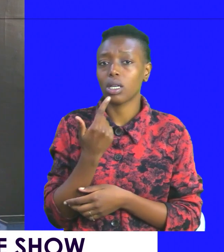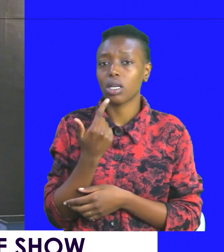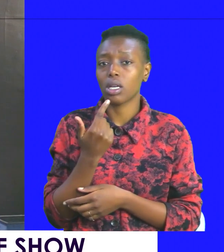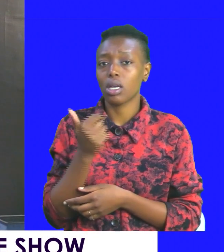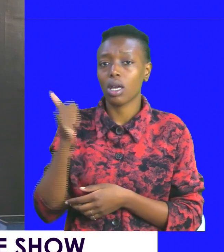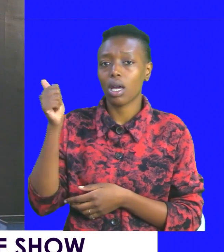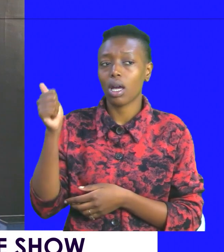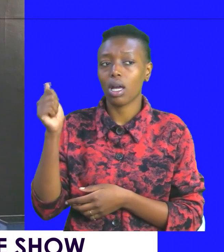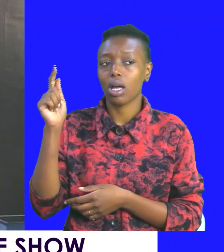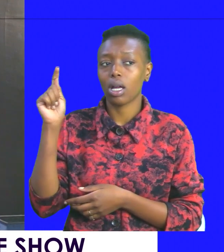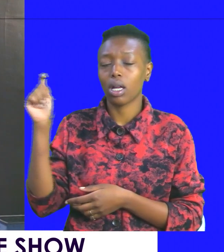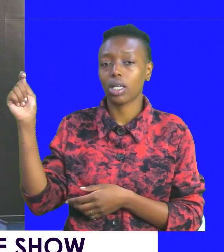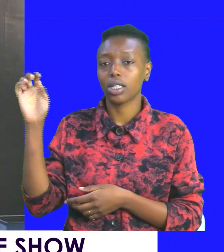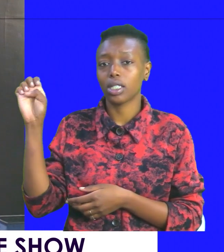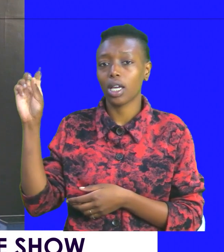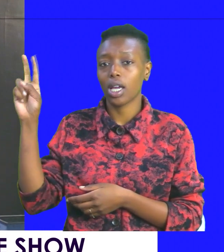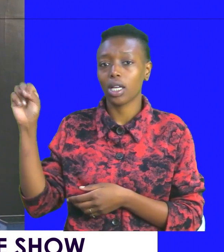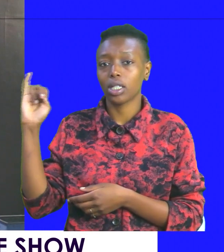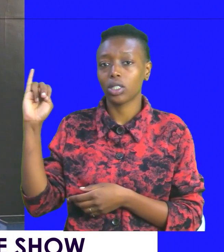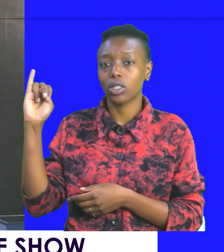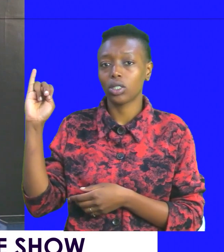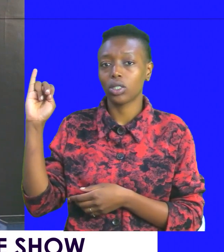is talking and talking